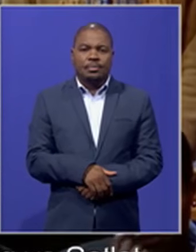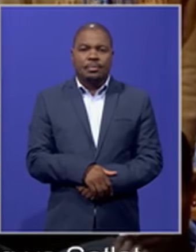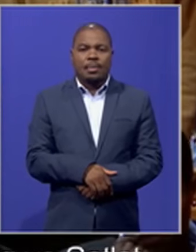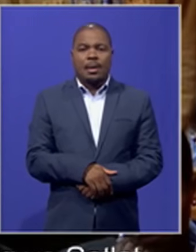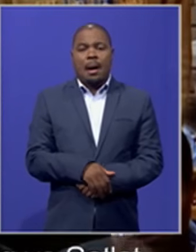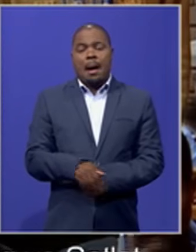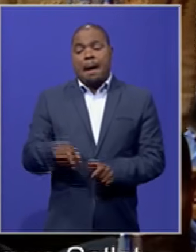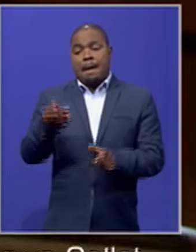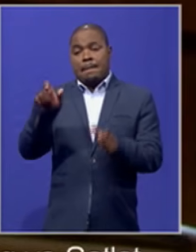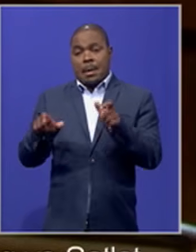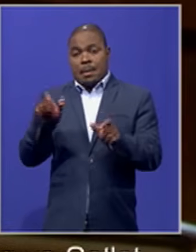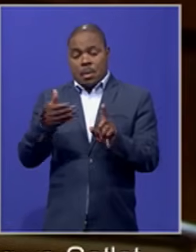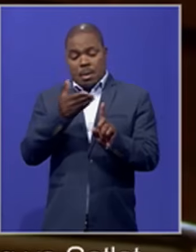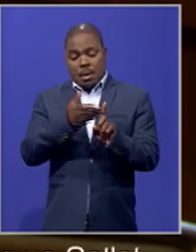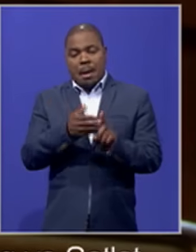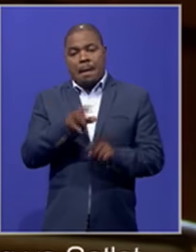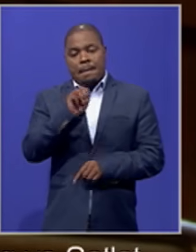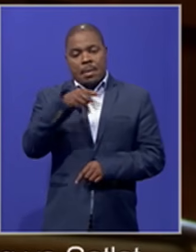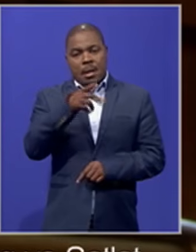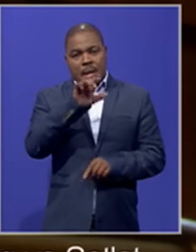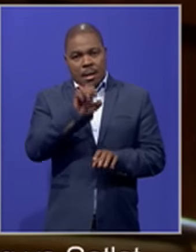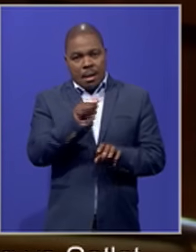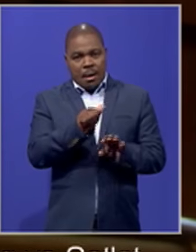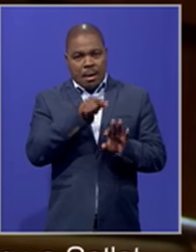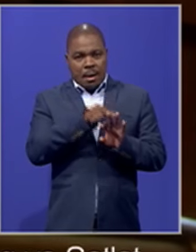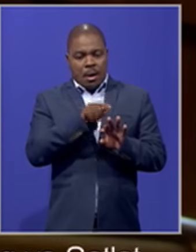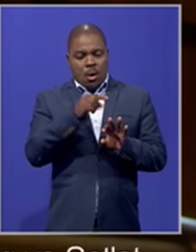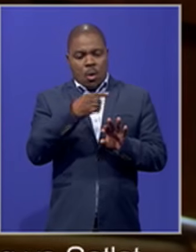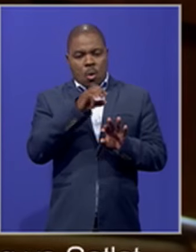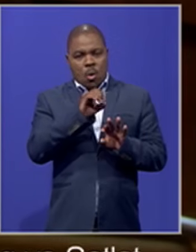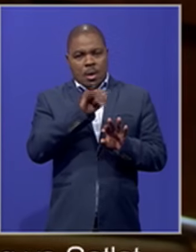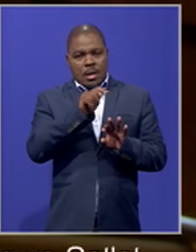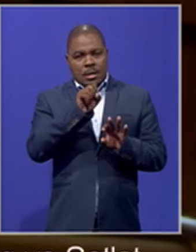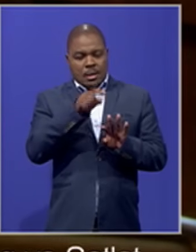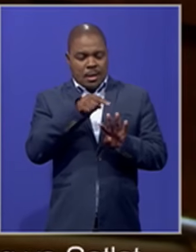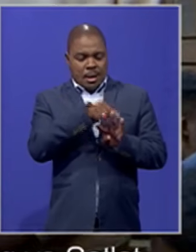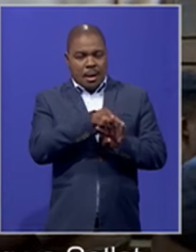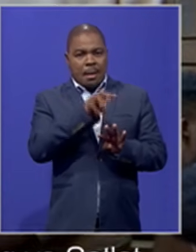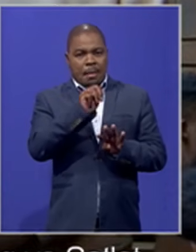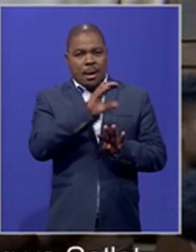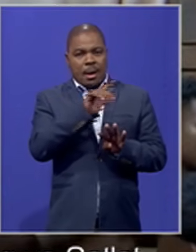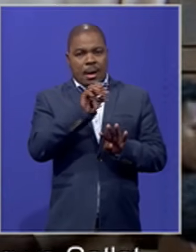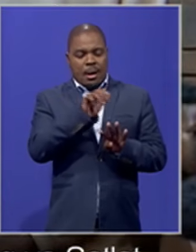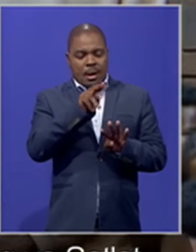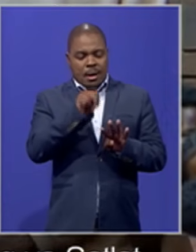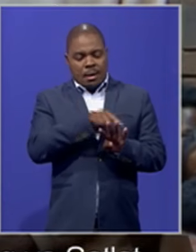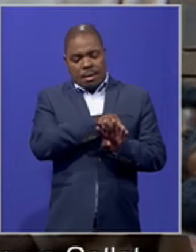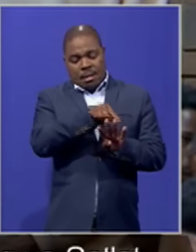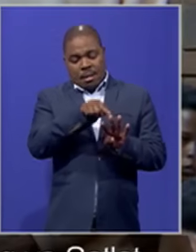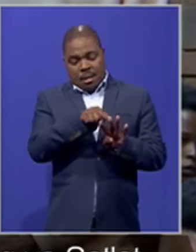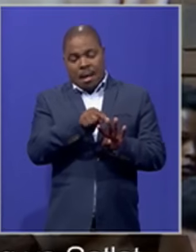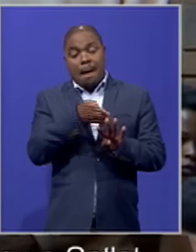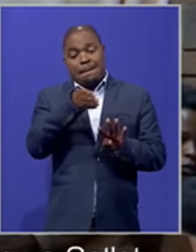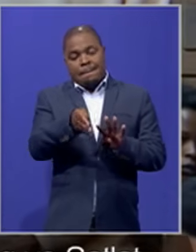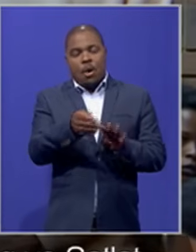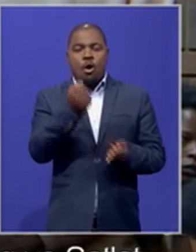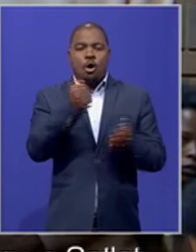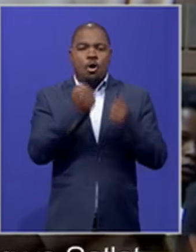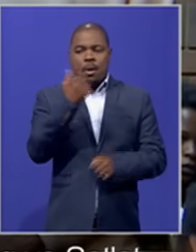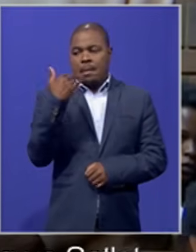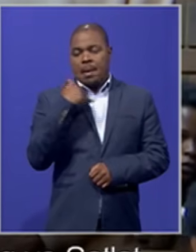Balatofatšwa mmogo Dikeledi Mphela go itse yone Machidi le McLaren Mushwana ba tšweletše kgorontsheko e tee ka mošupologo ba lebagane